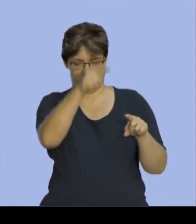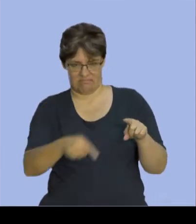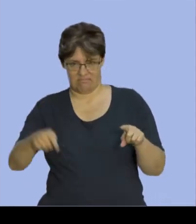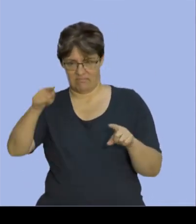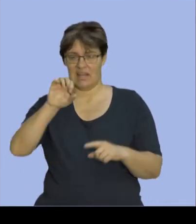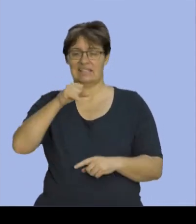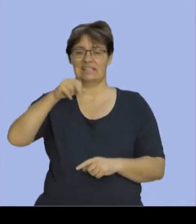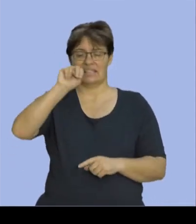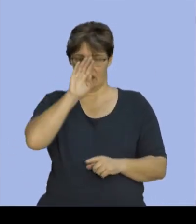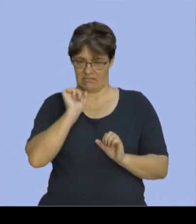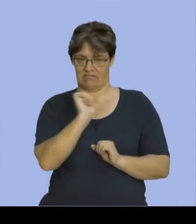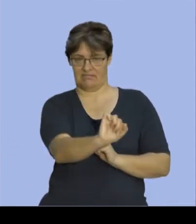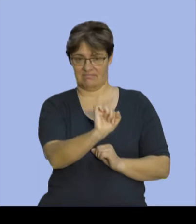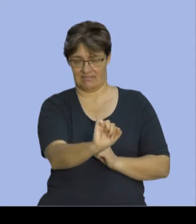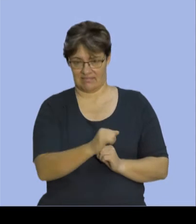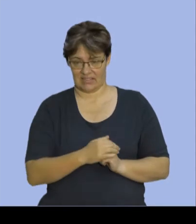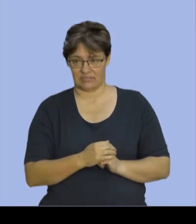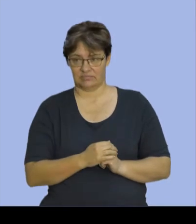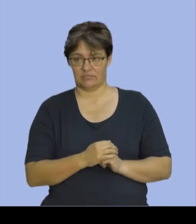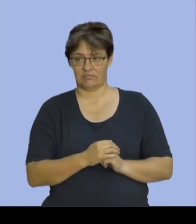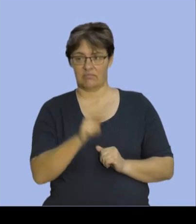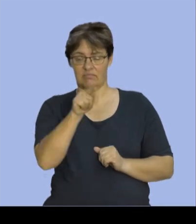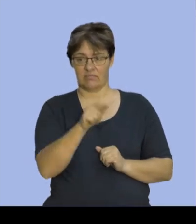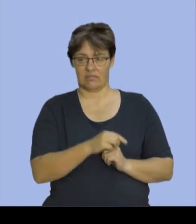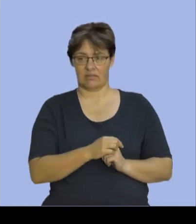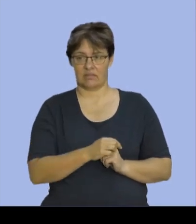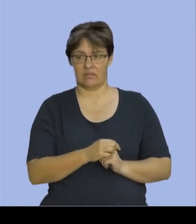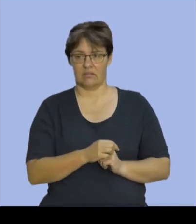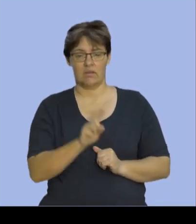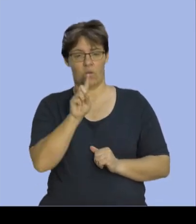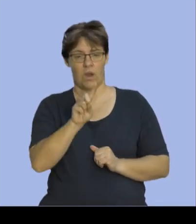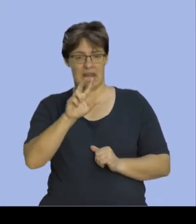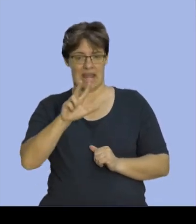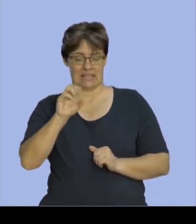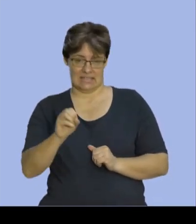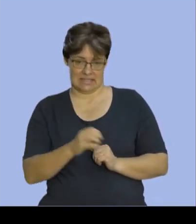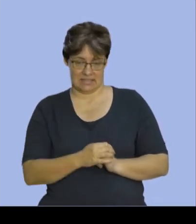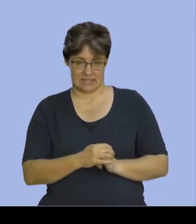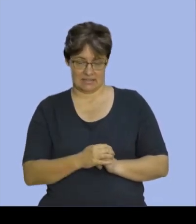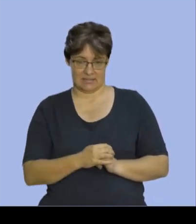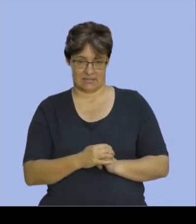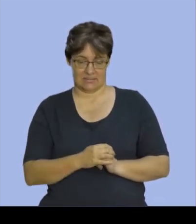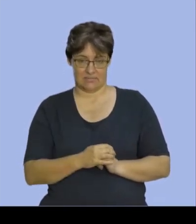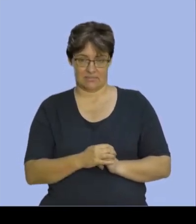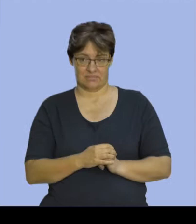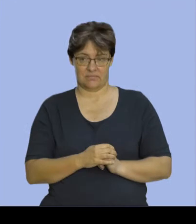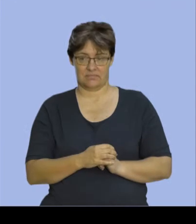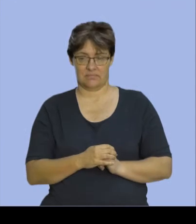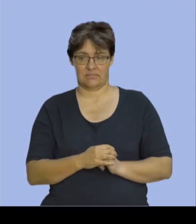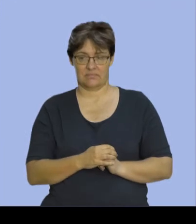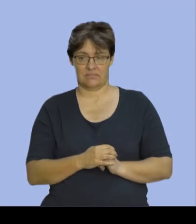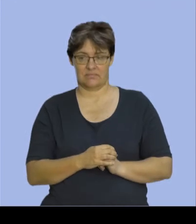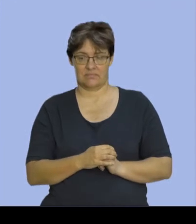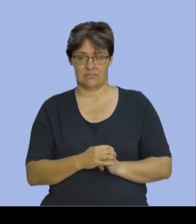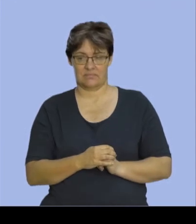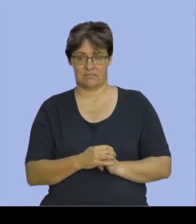how the graph of sine is going to look, where this point here is my 180 degrees, right?